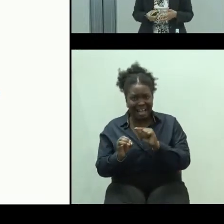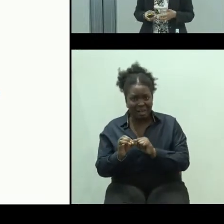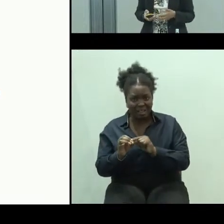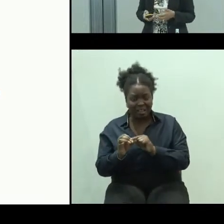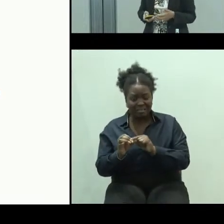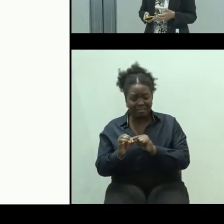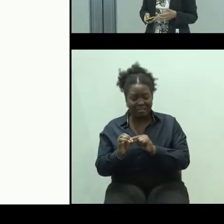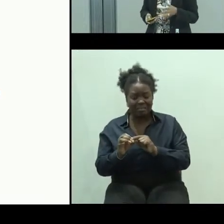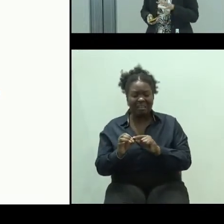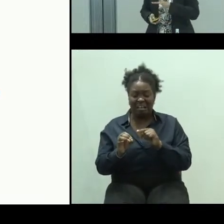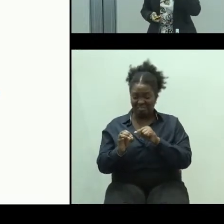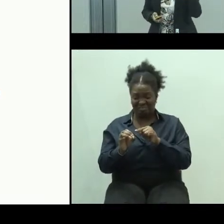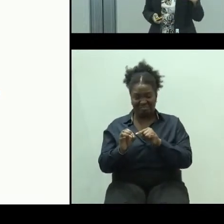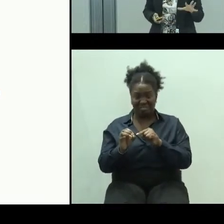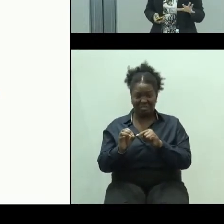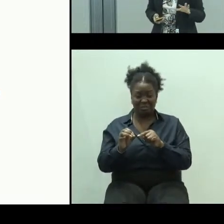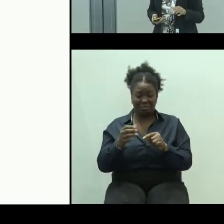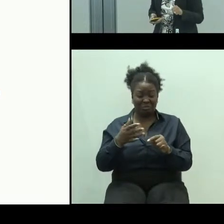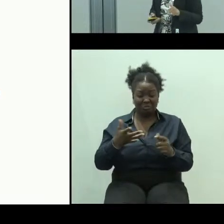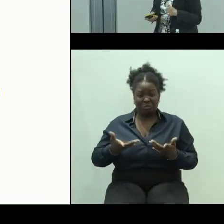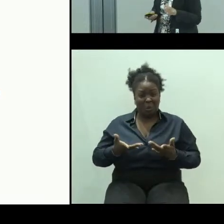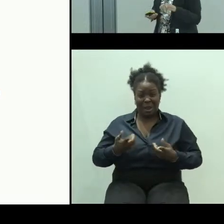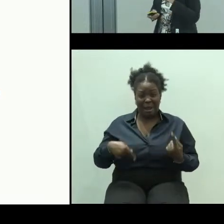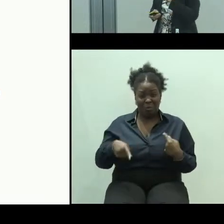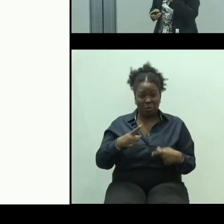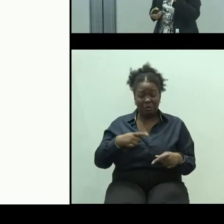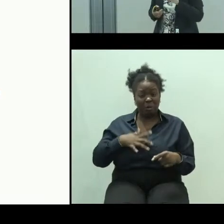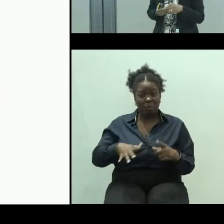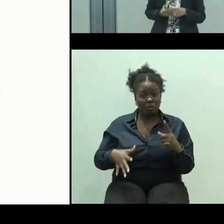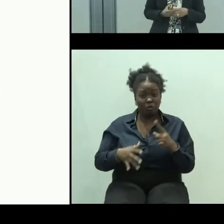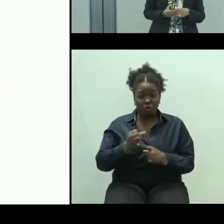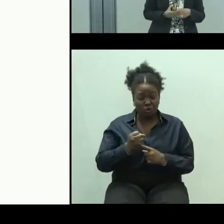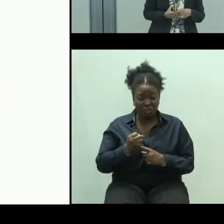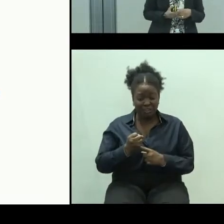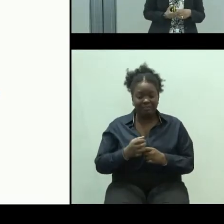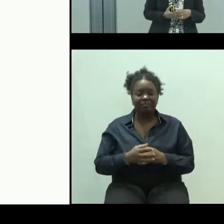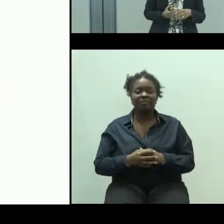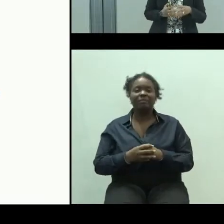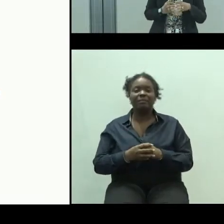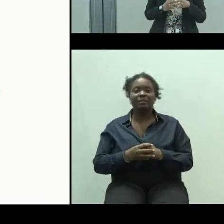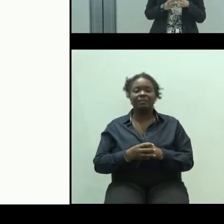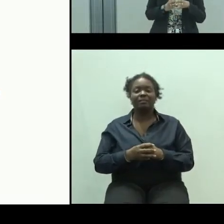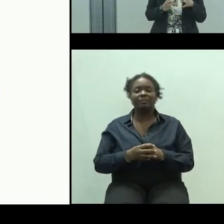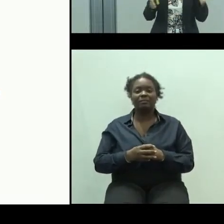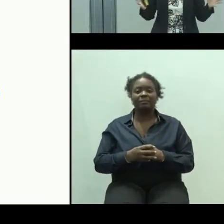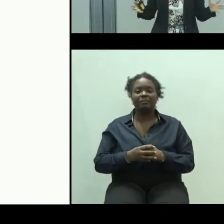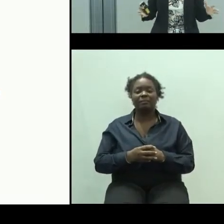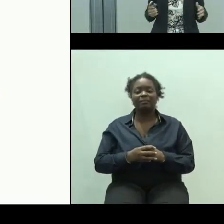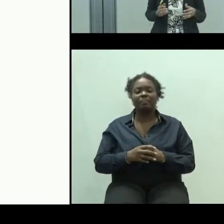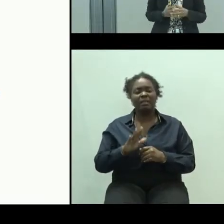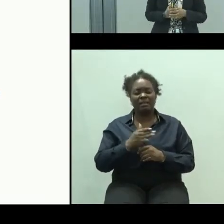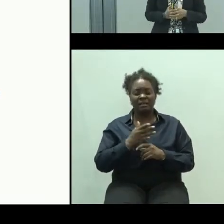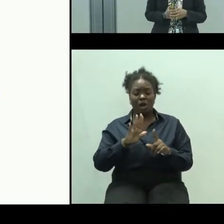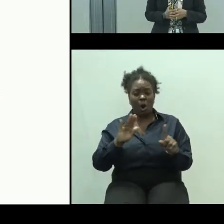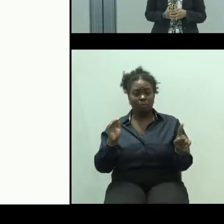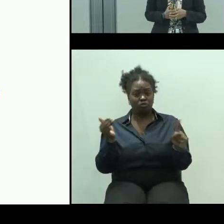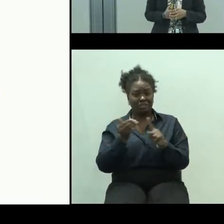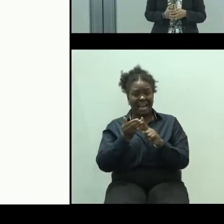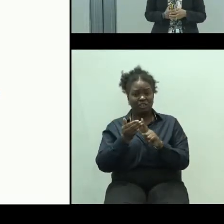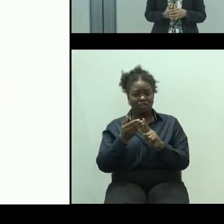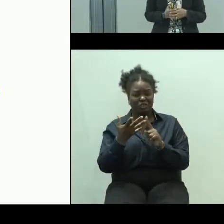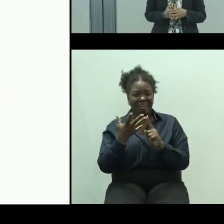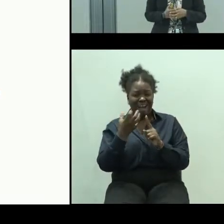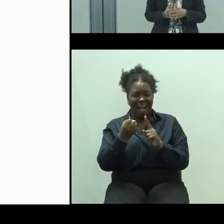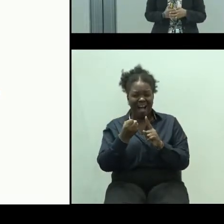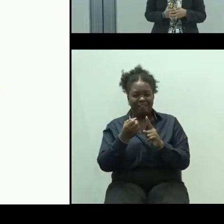interests at all times. So with that as context, there are two primary objectives we've had for nearly all the projects we've had in my lab